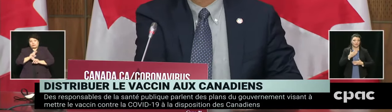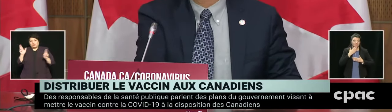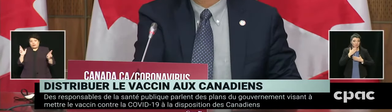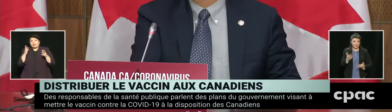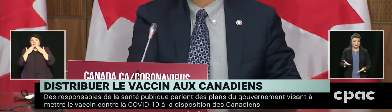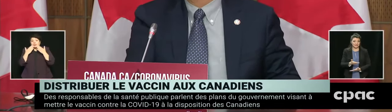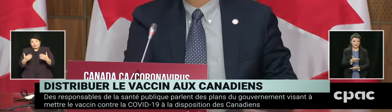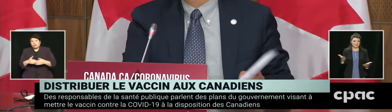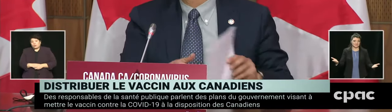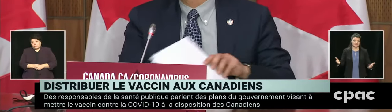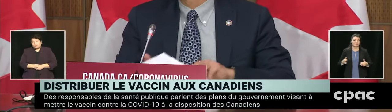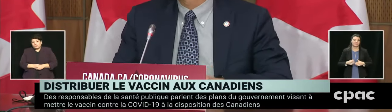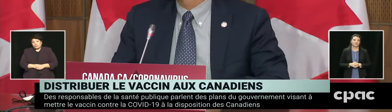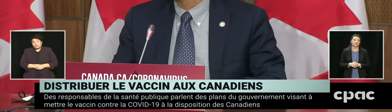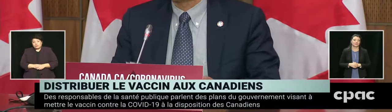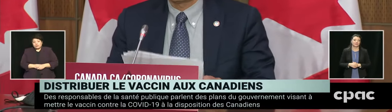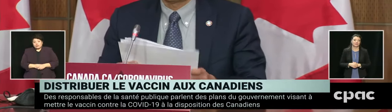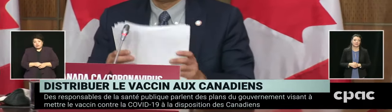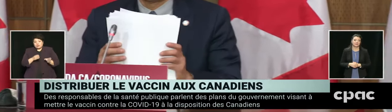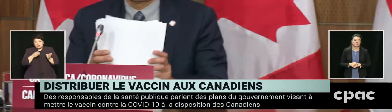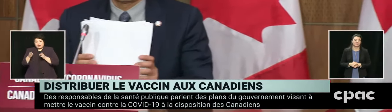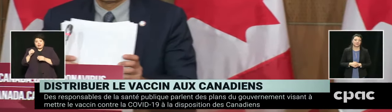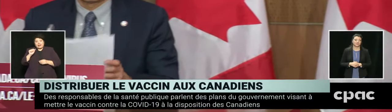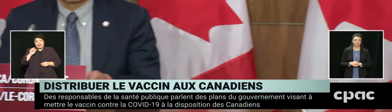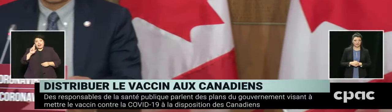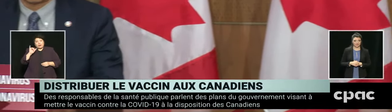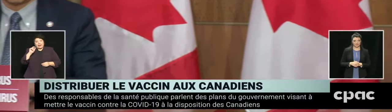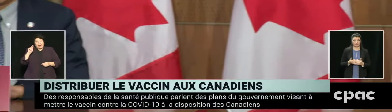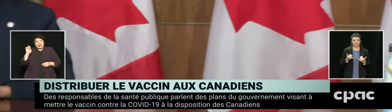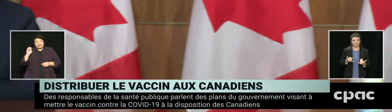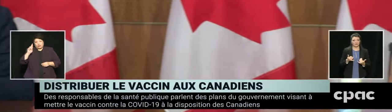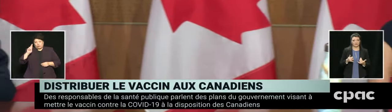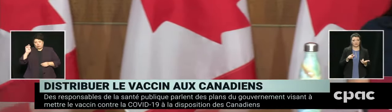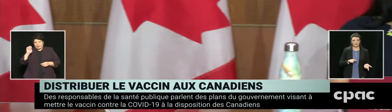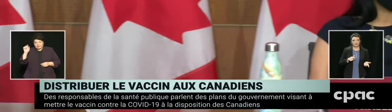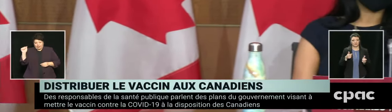We'll now turn over to Arianne Reza. Ms. Reza, over to you.